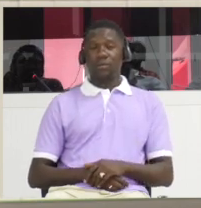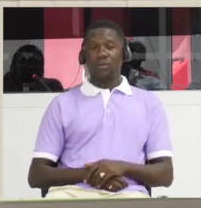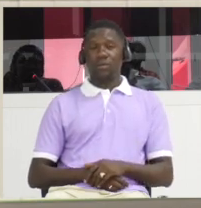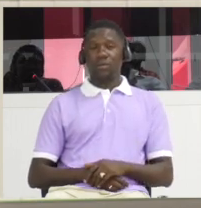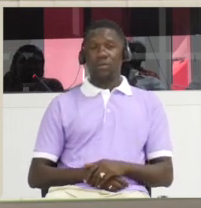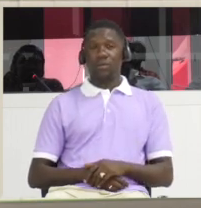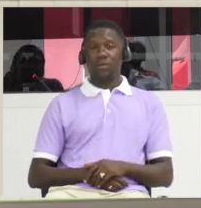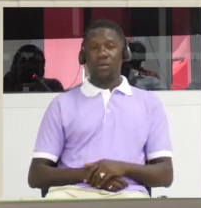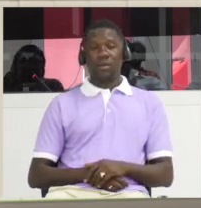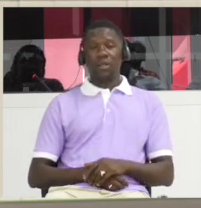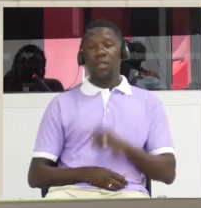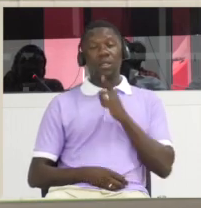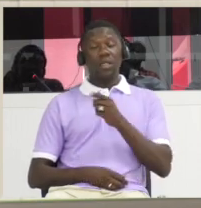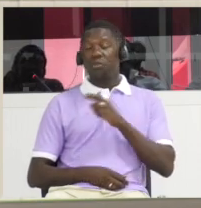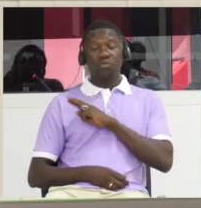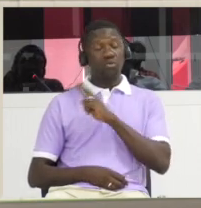untrue.